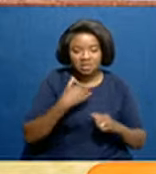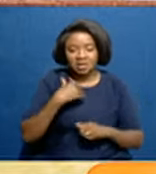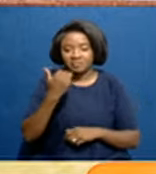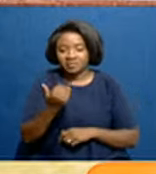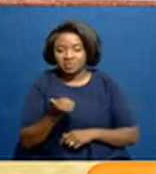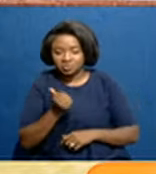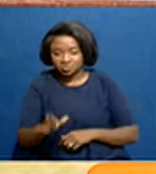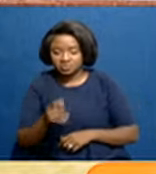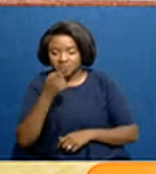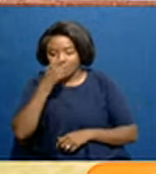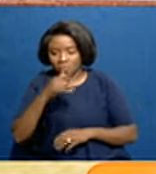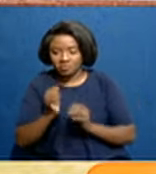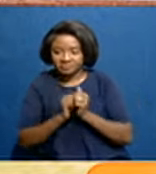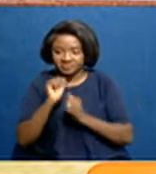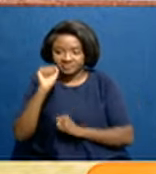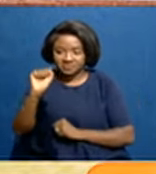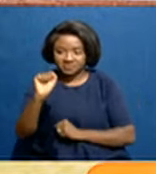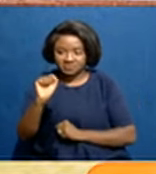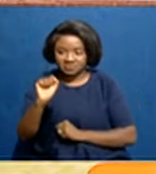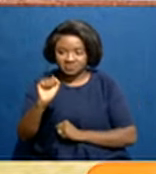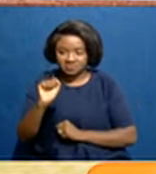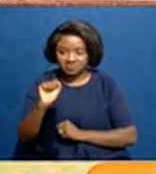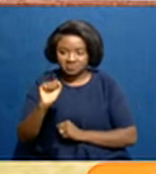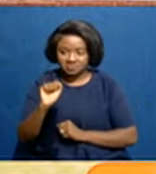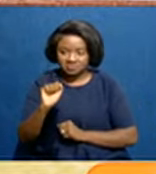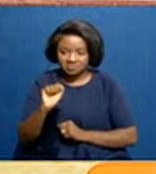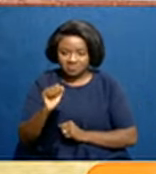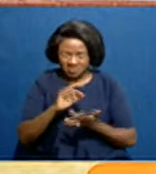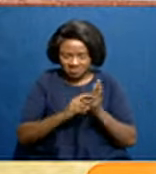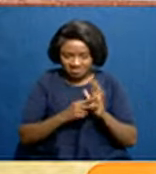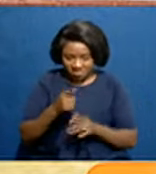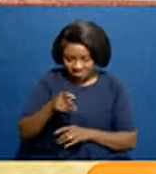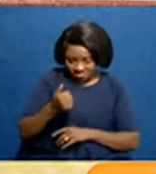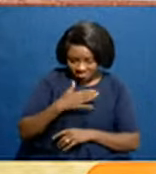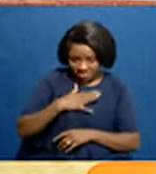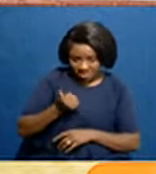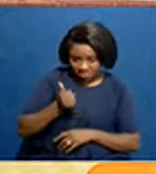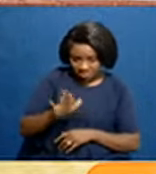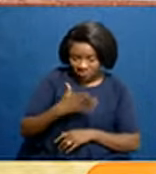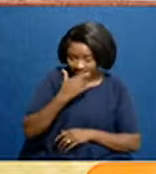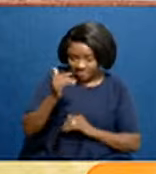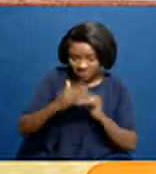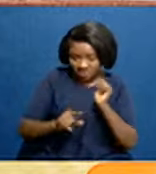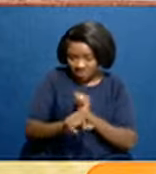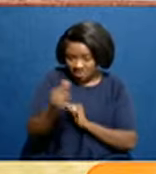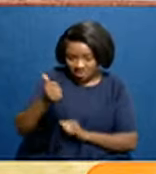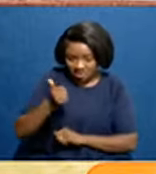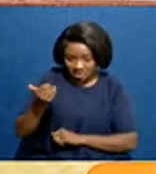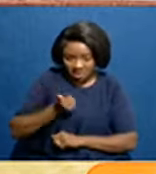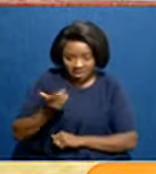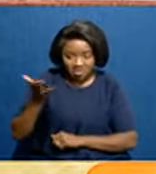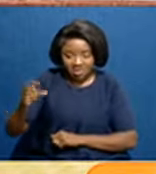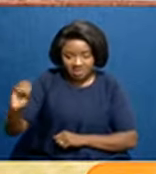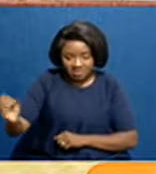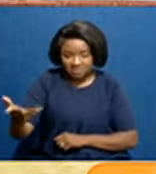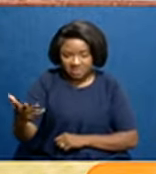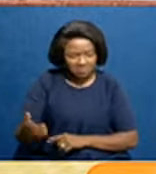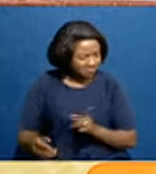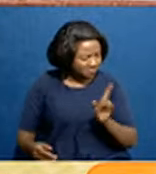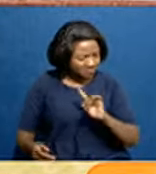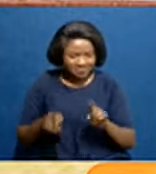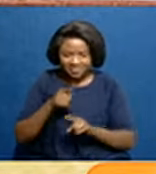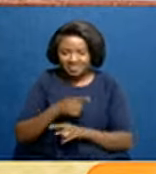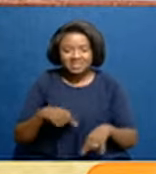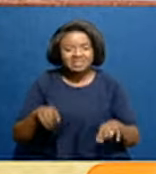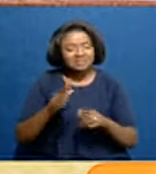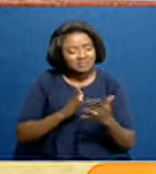girl. Is my girl better than that girl in the slum? We are talking about rights that Kenyans bequeath to themselves. So what